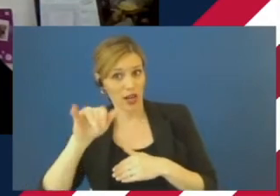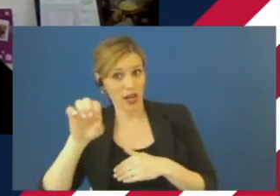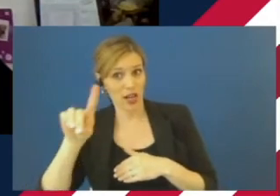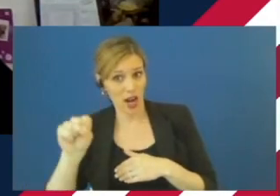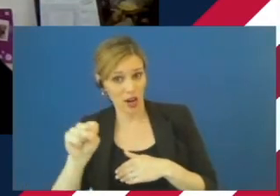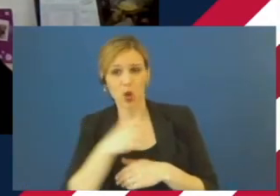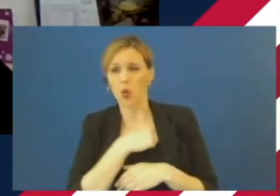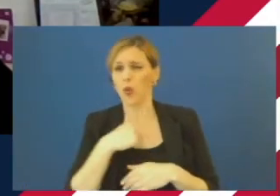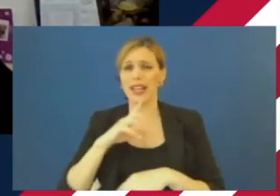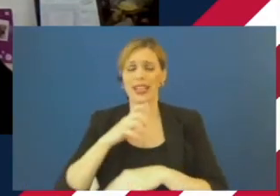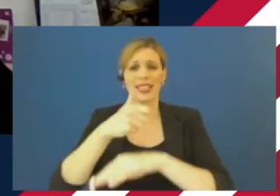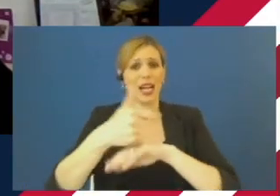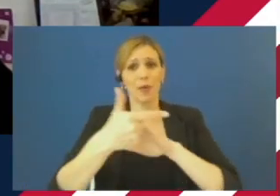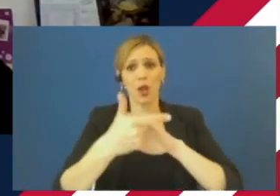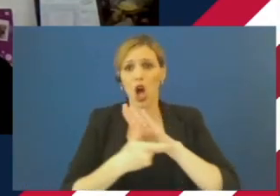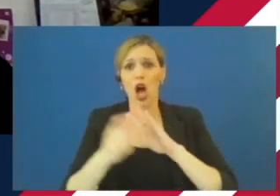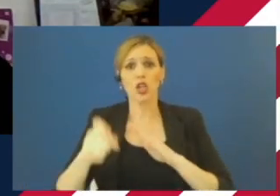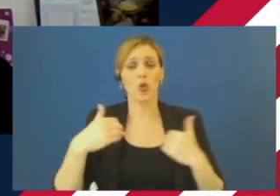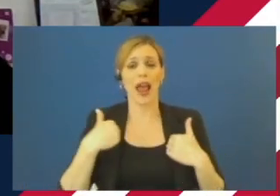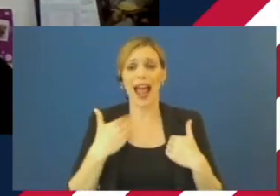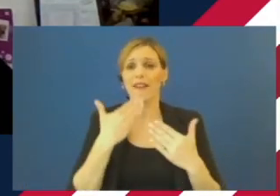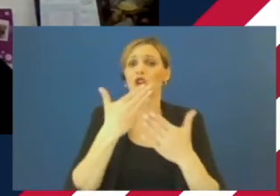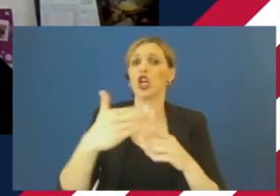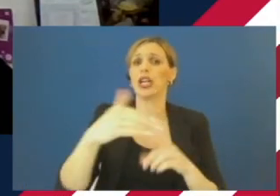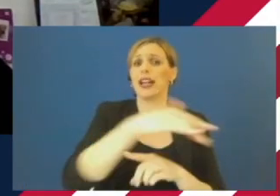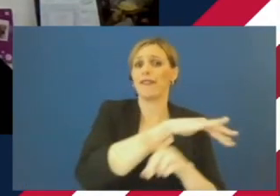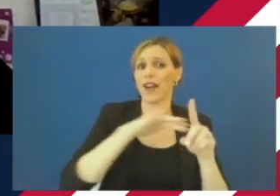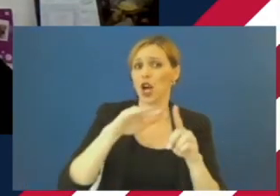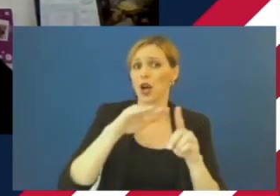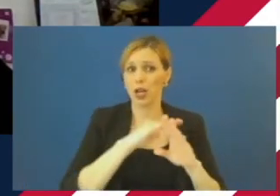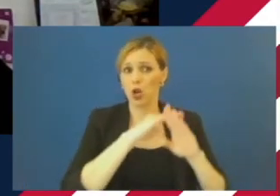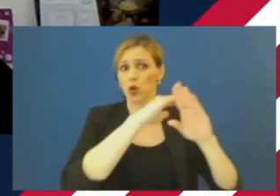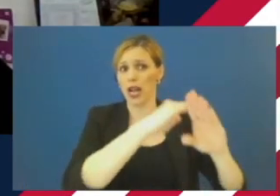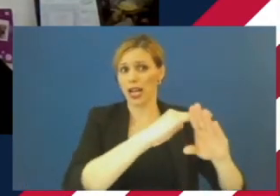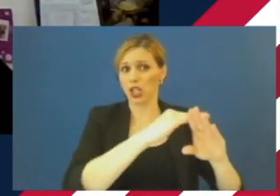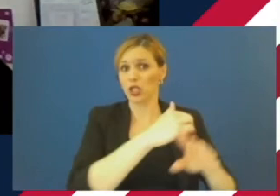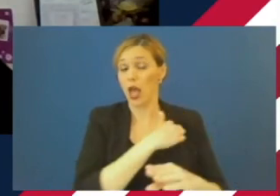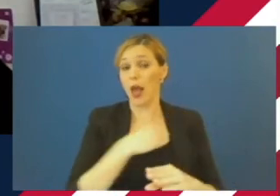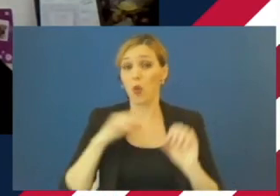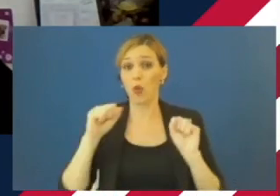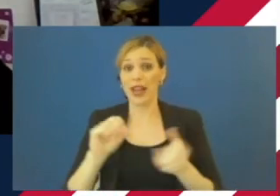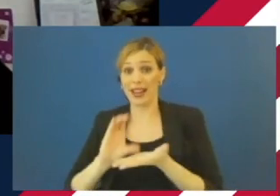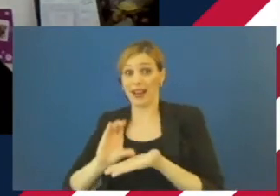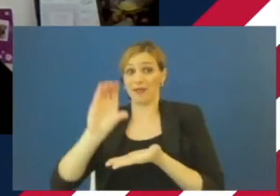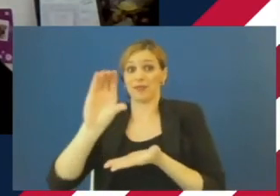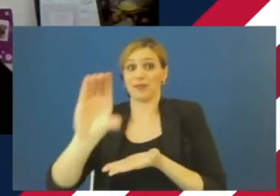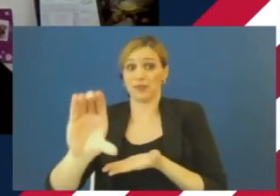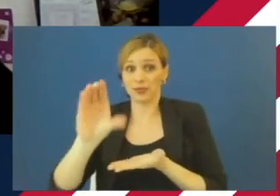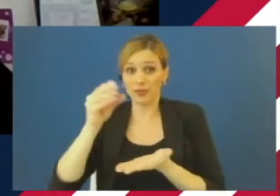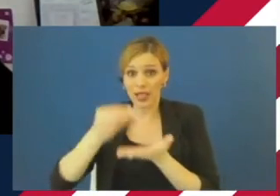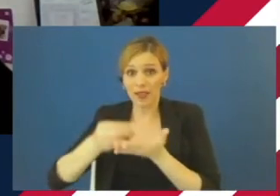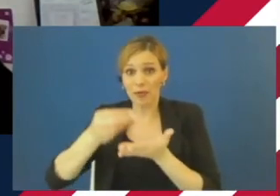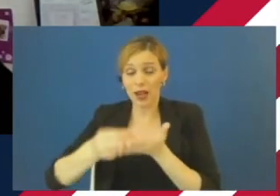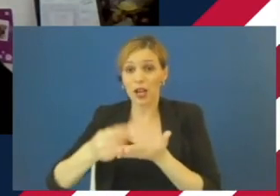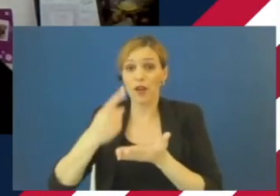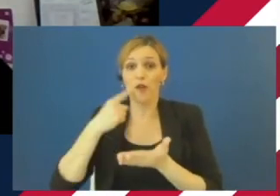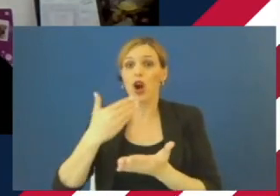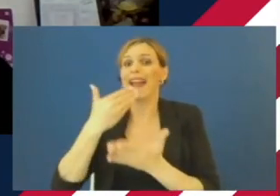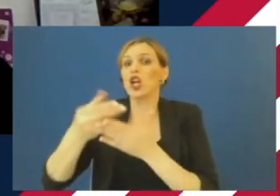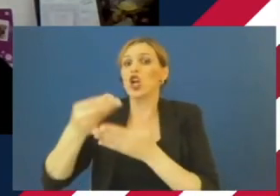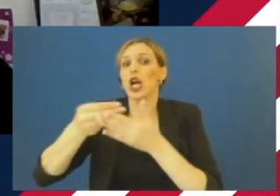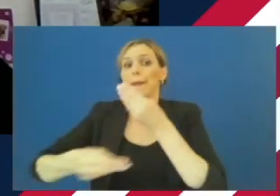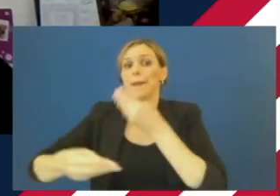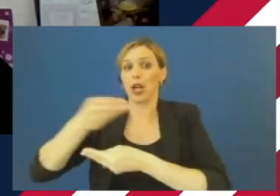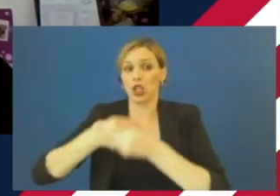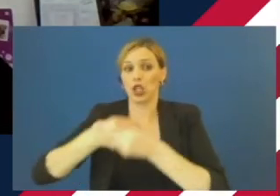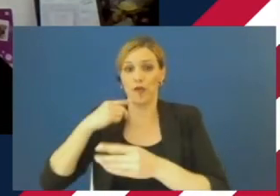and equitable environmental provisions. And we can put our money where our mouth is with a substantial and pointed budget request.